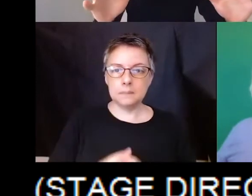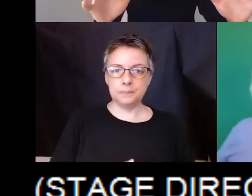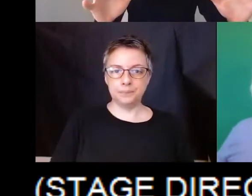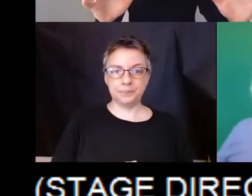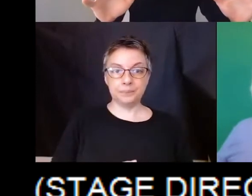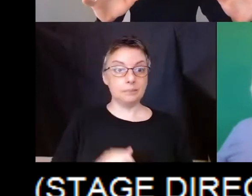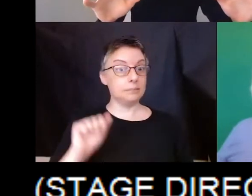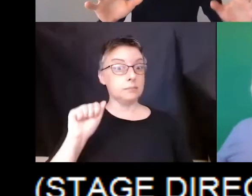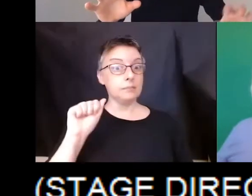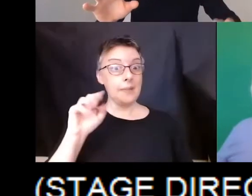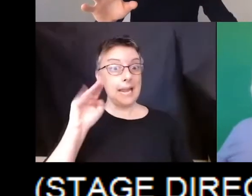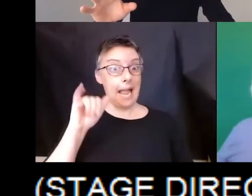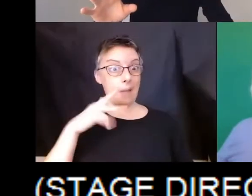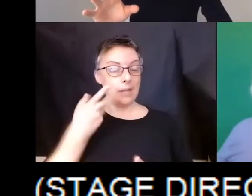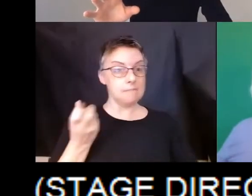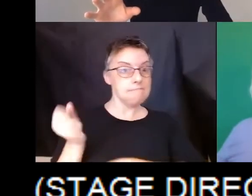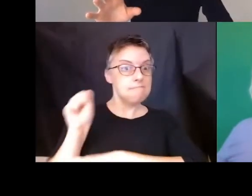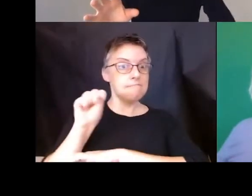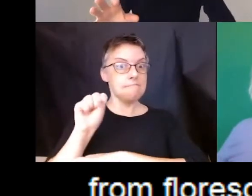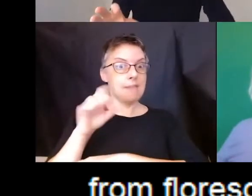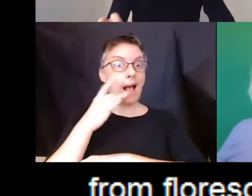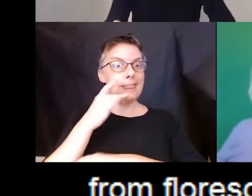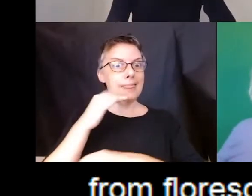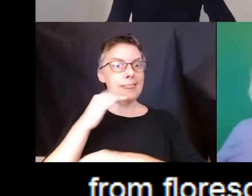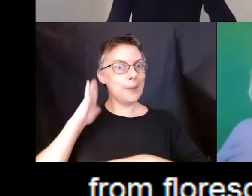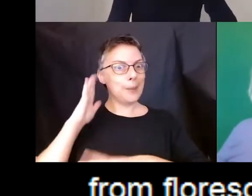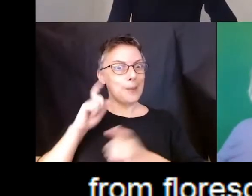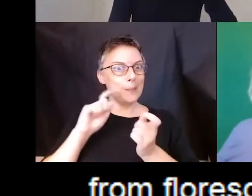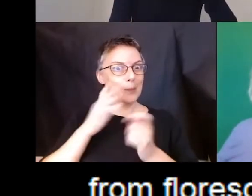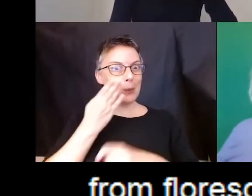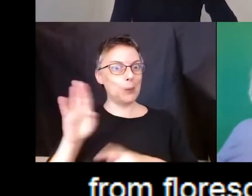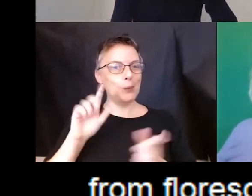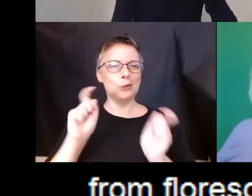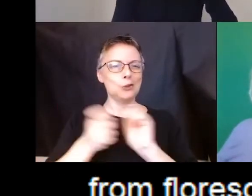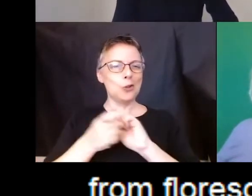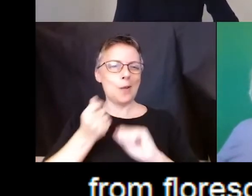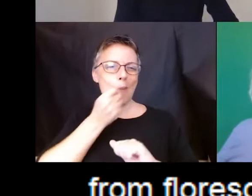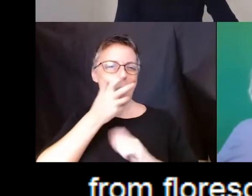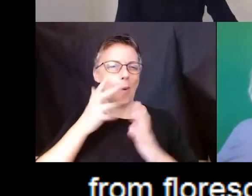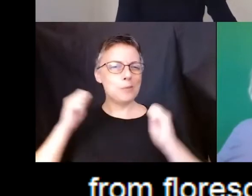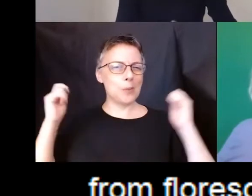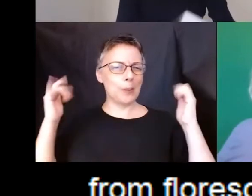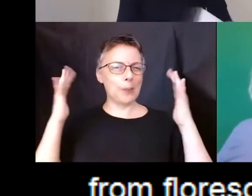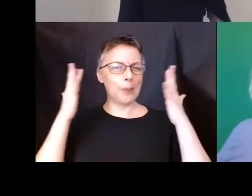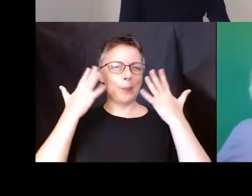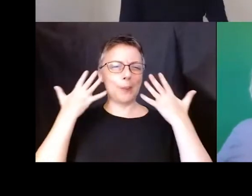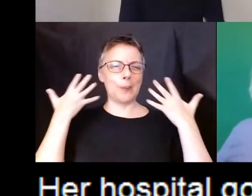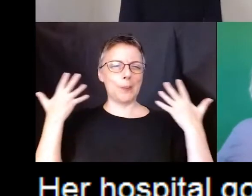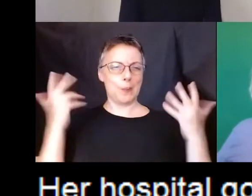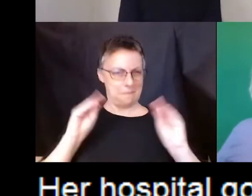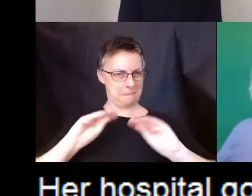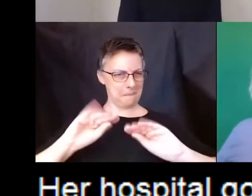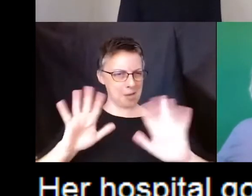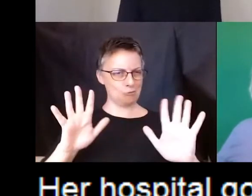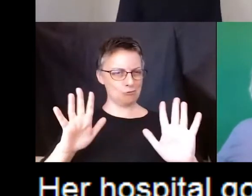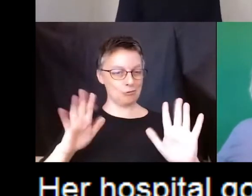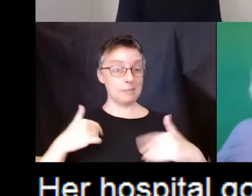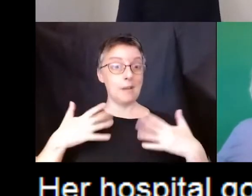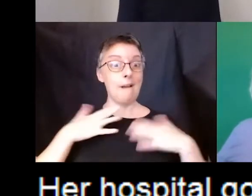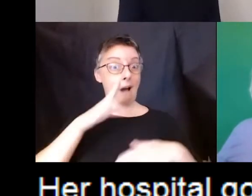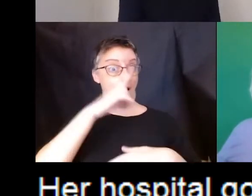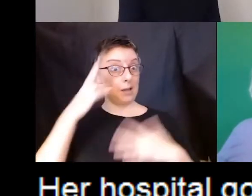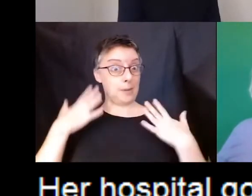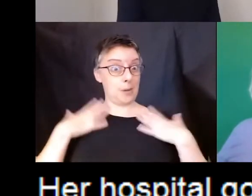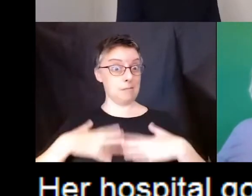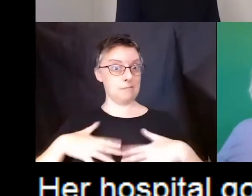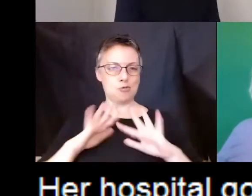Amy sits up. Lights change from fluorescent blue to warm and golden, magical. Her hospital gown is gone,